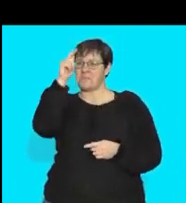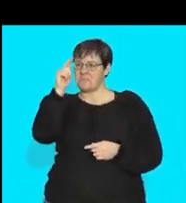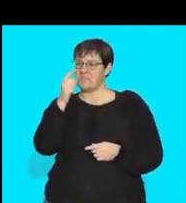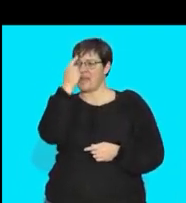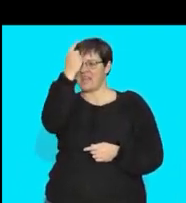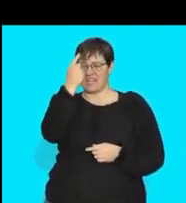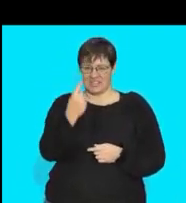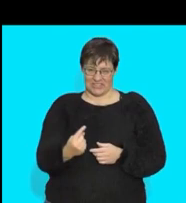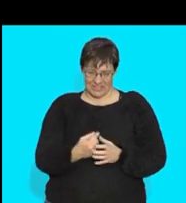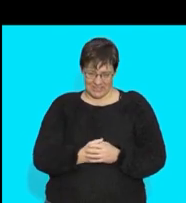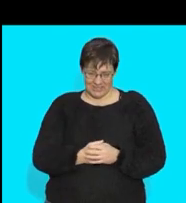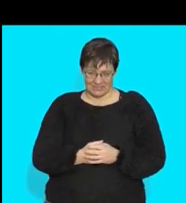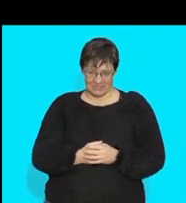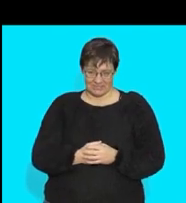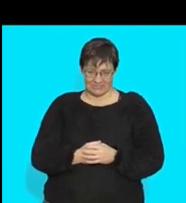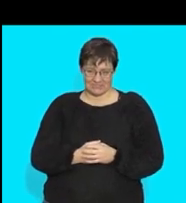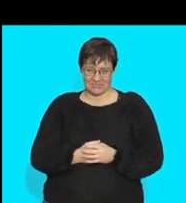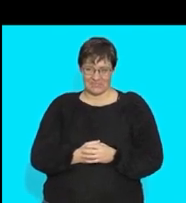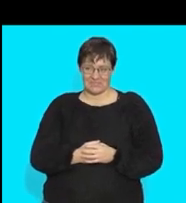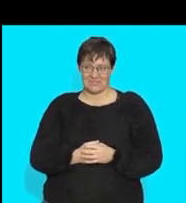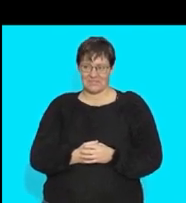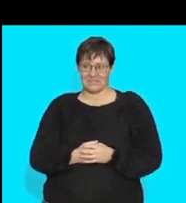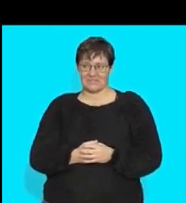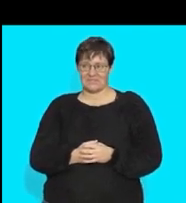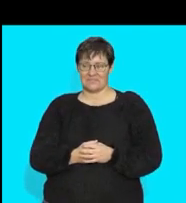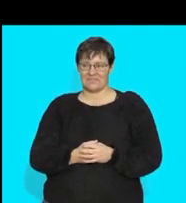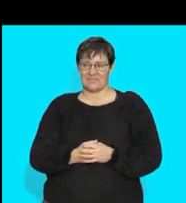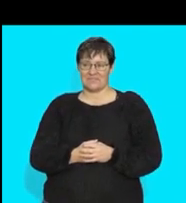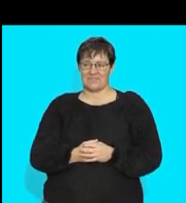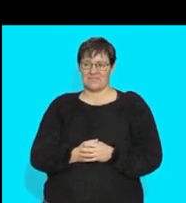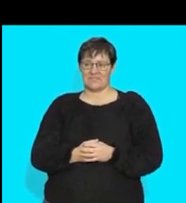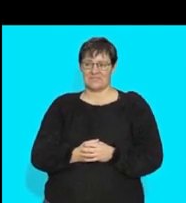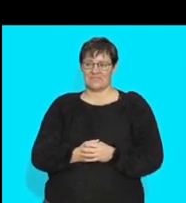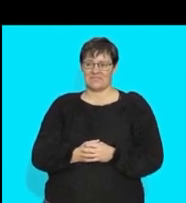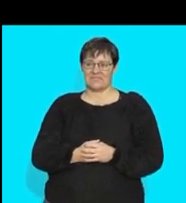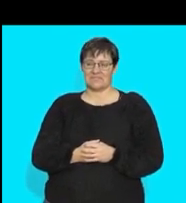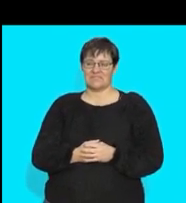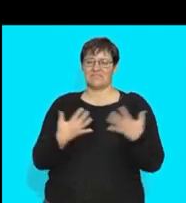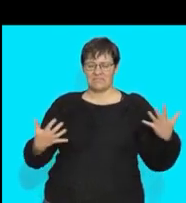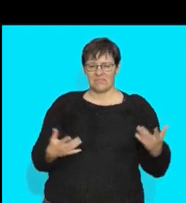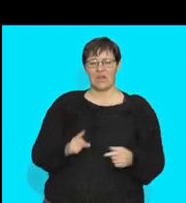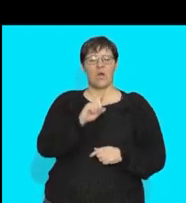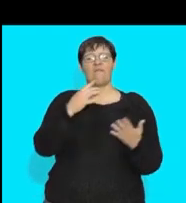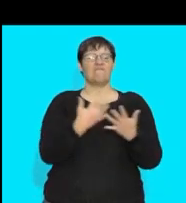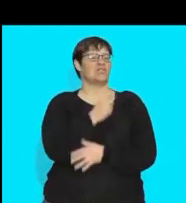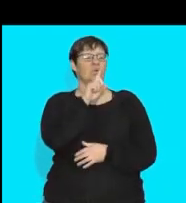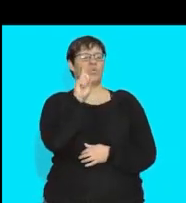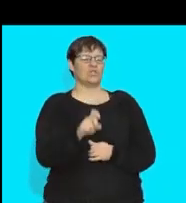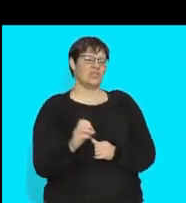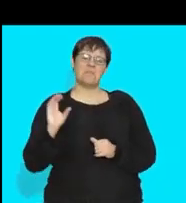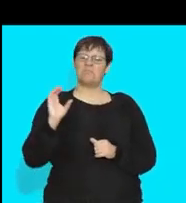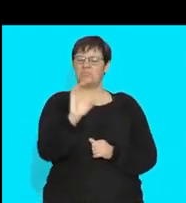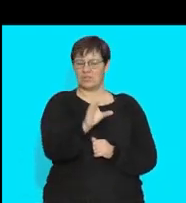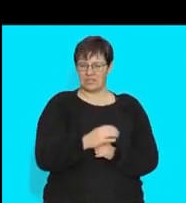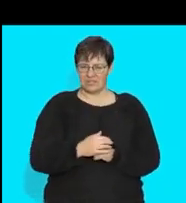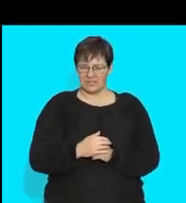of those, right, requirements of a gaseous exchange surface. Guys, just a quick question that I've